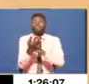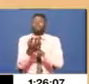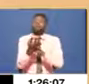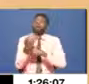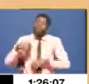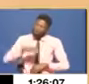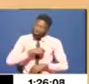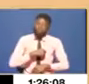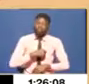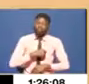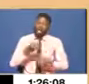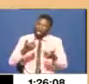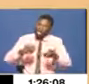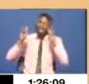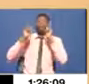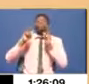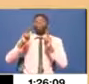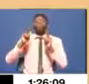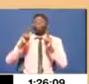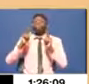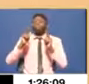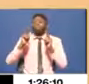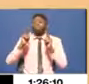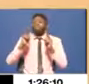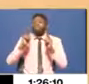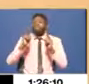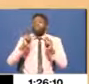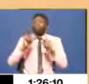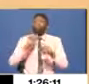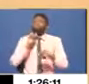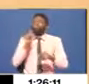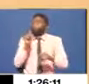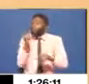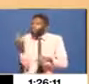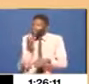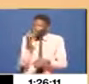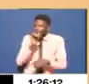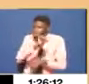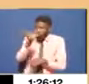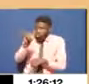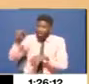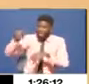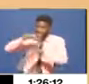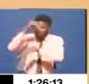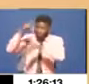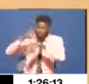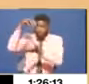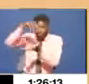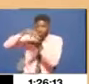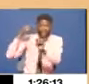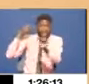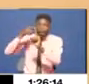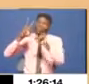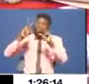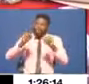sera yake. Because not only those who are looking for the national position, we are also coming